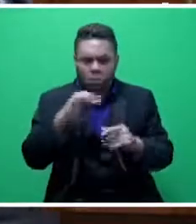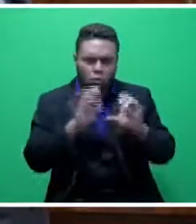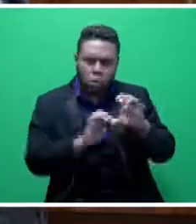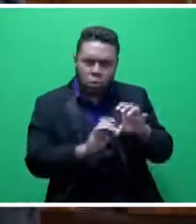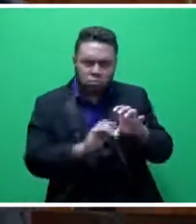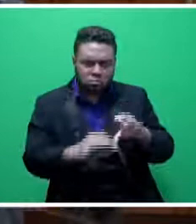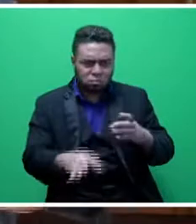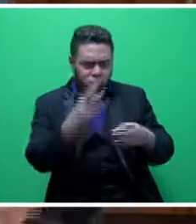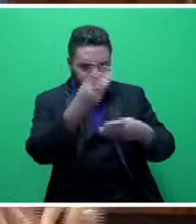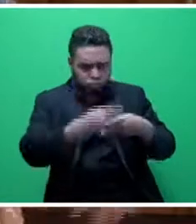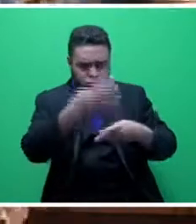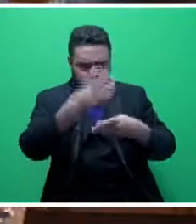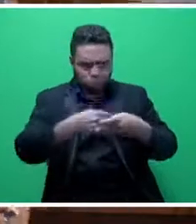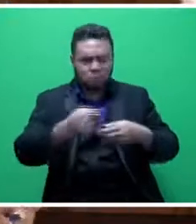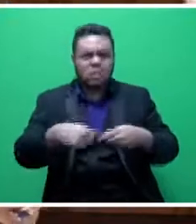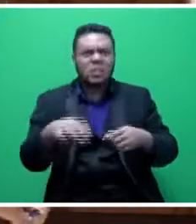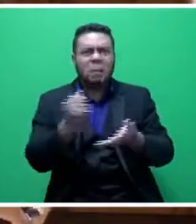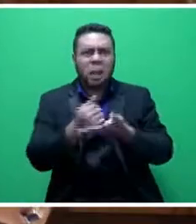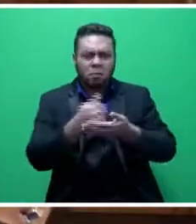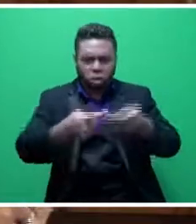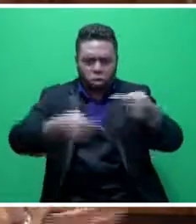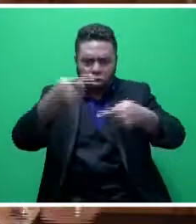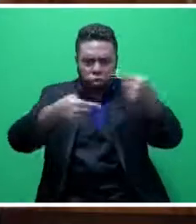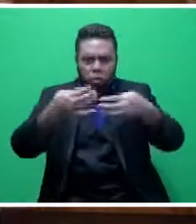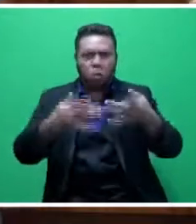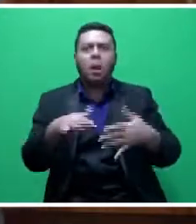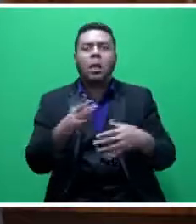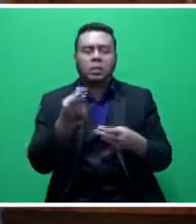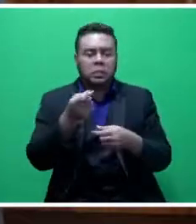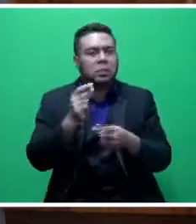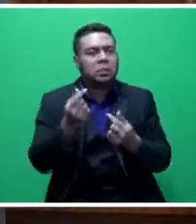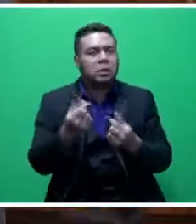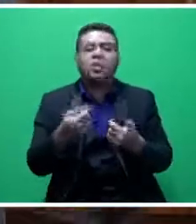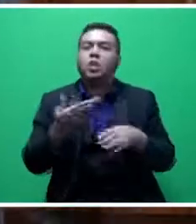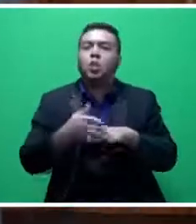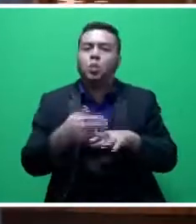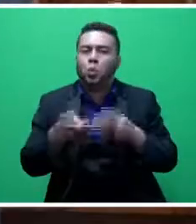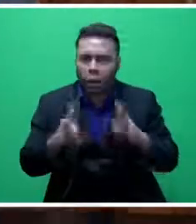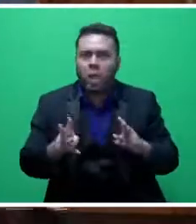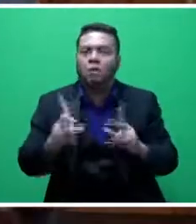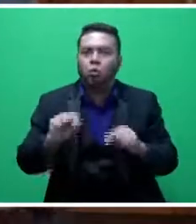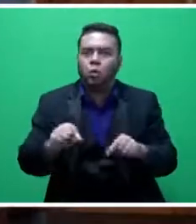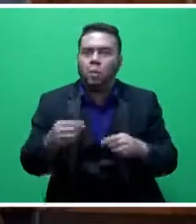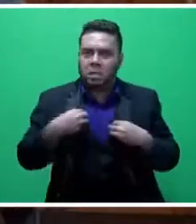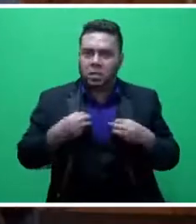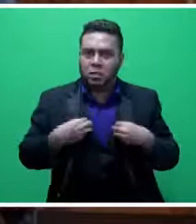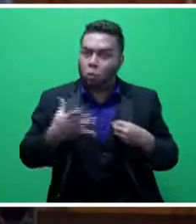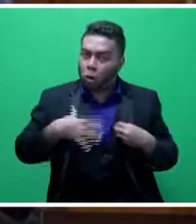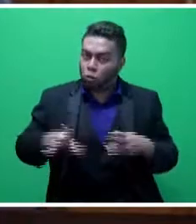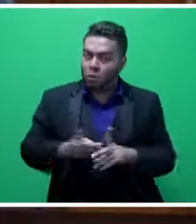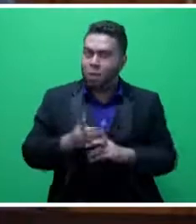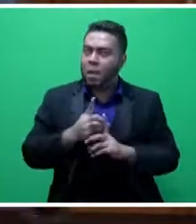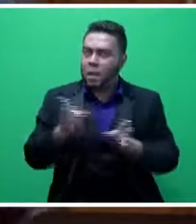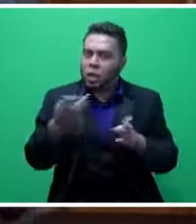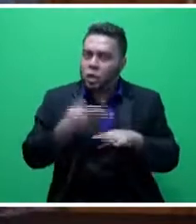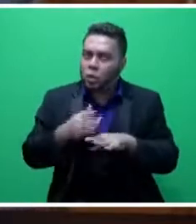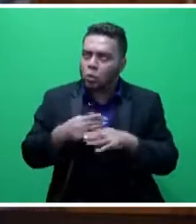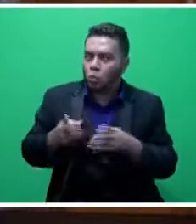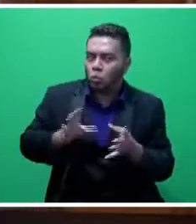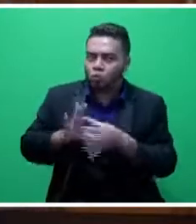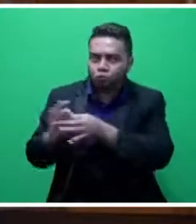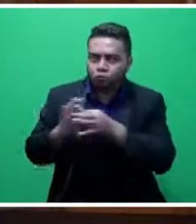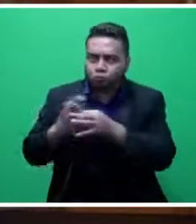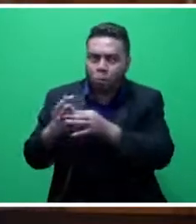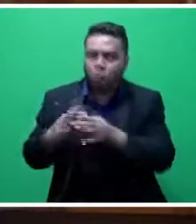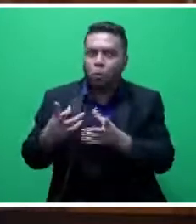these companies without necessarily having to move to the Silicon Valley. That's a new way of doing business. So we like to develop more relationships with those types of